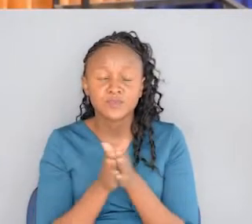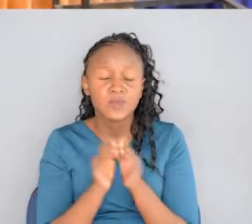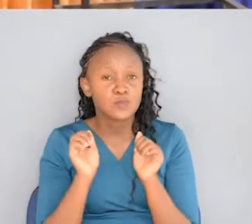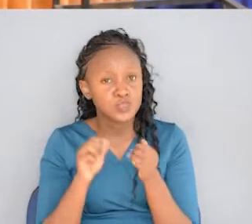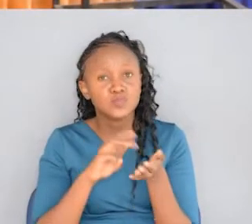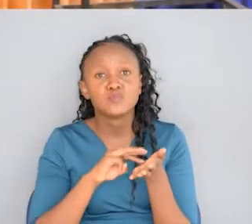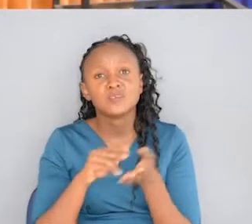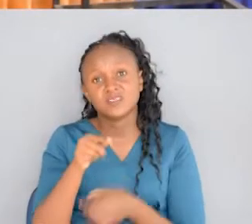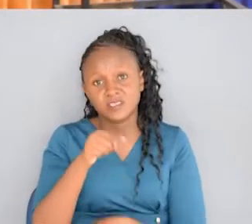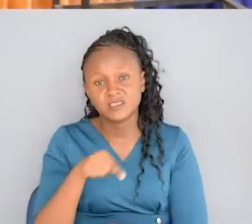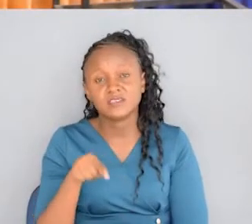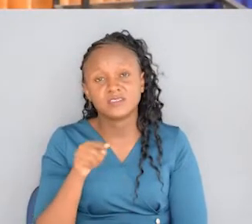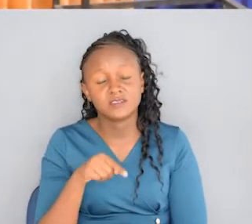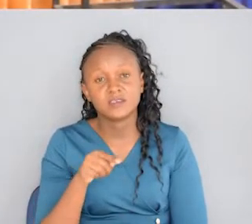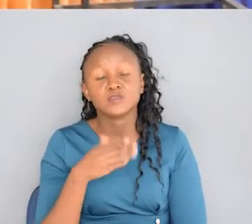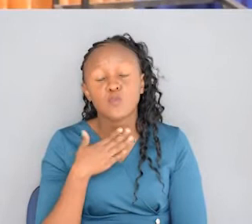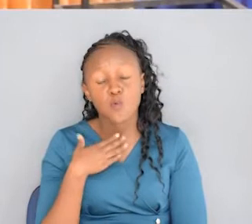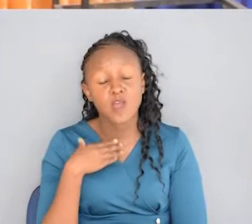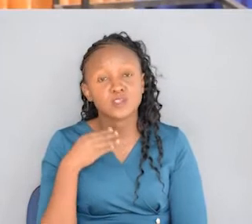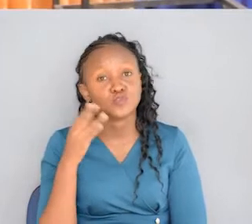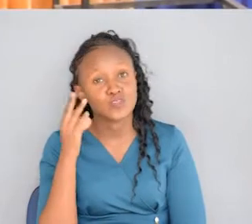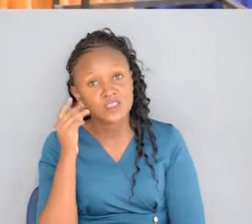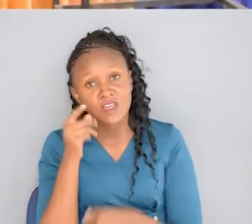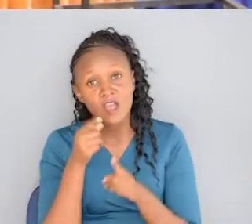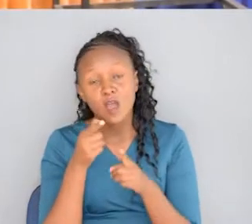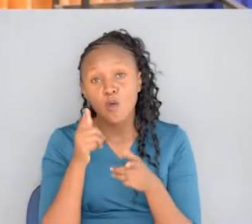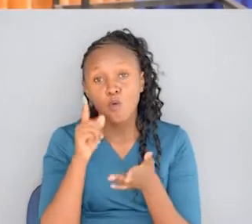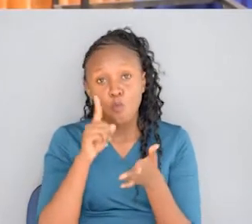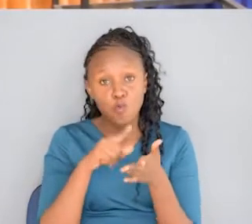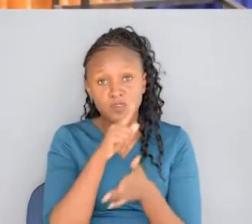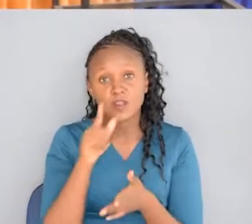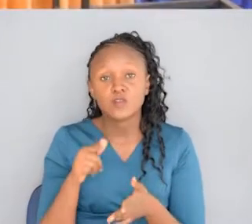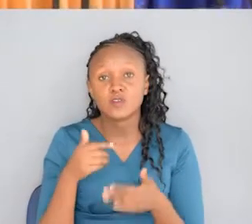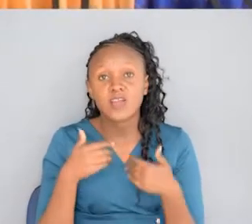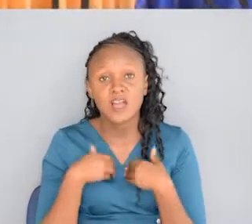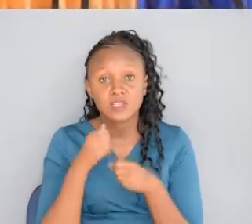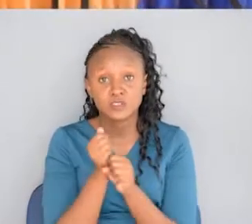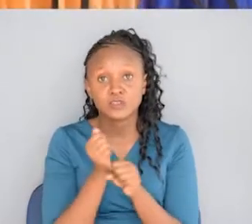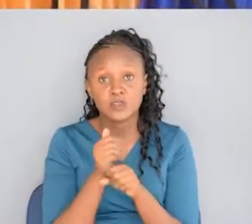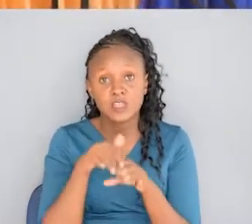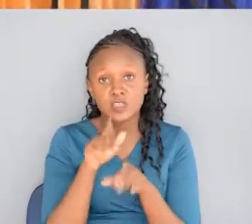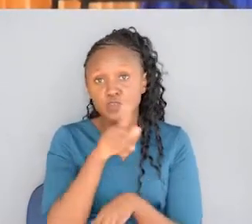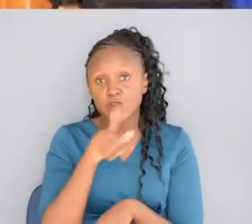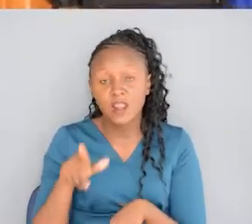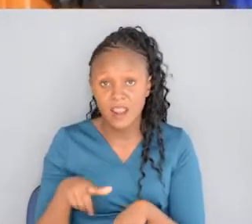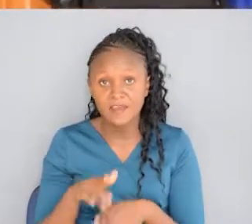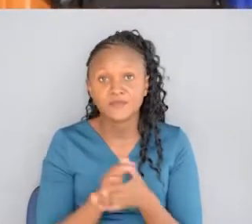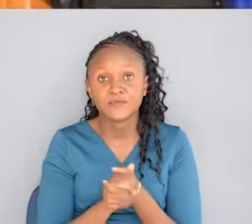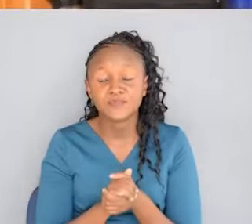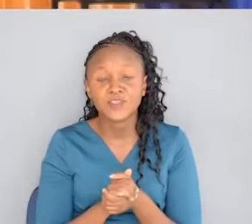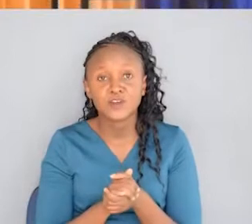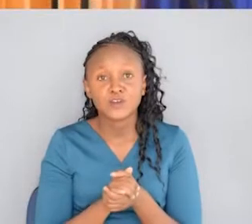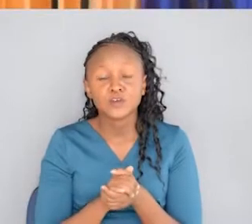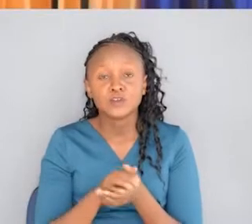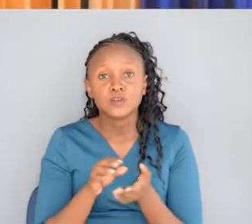let's hear what the Lord has been doing in your life in this season. So we've been learning on Bible reading and